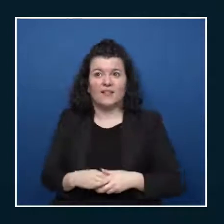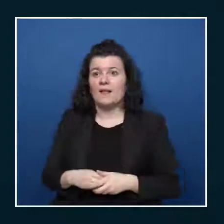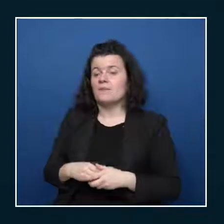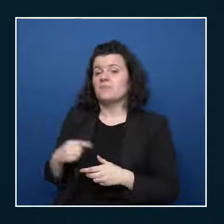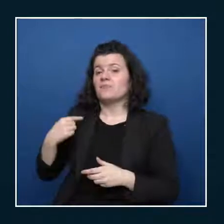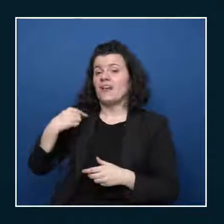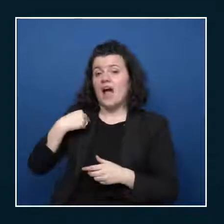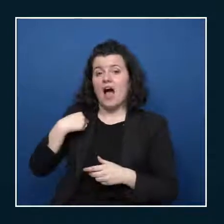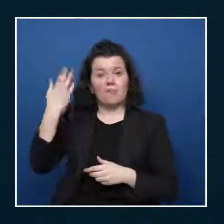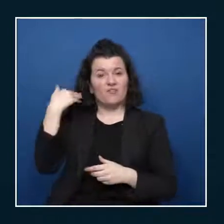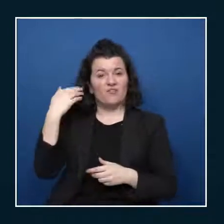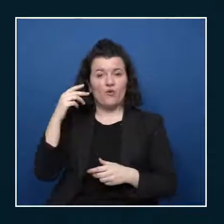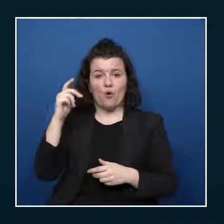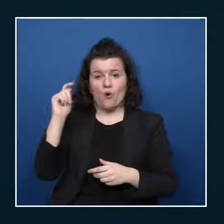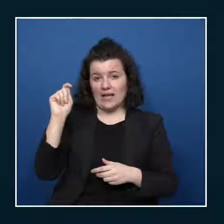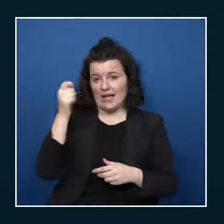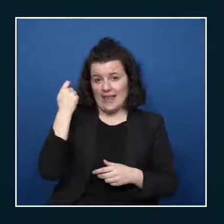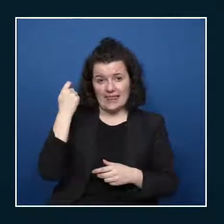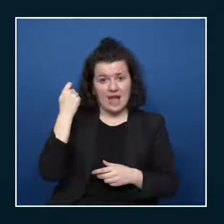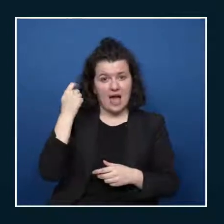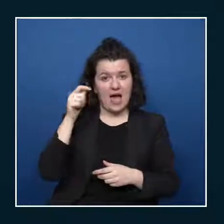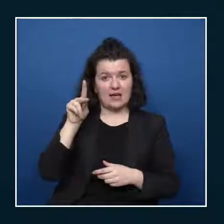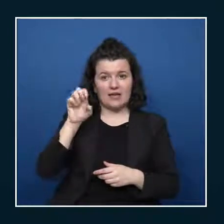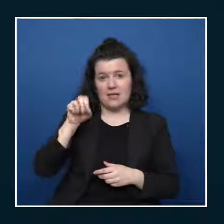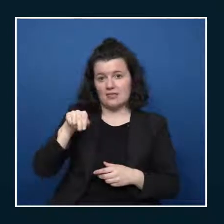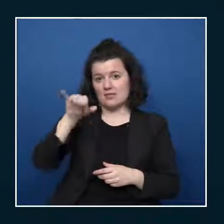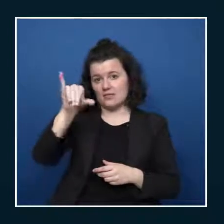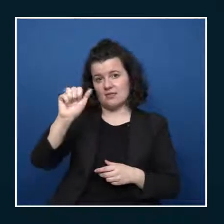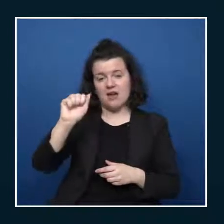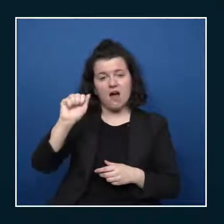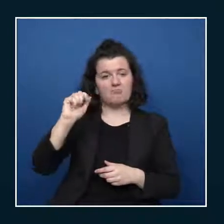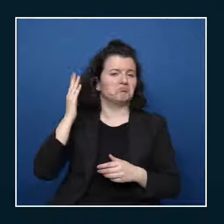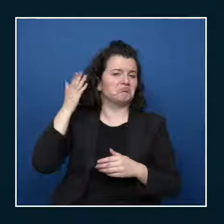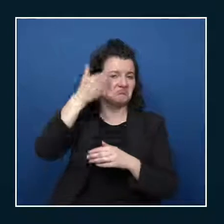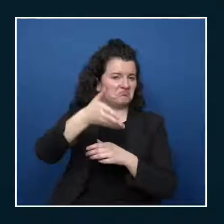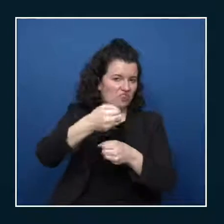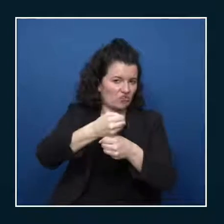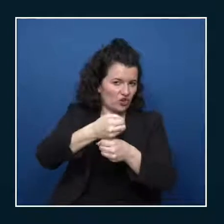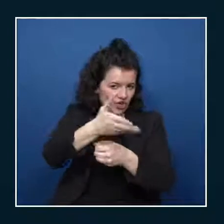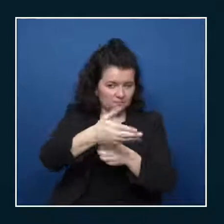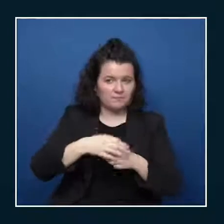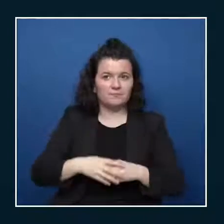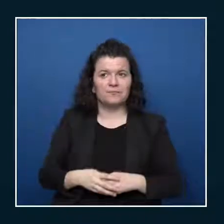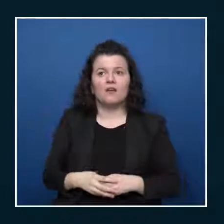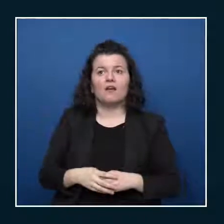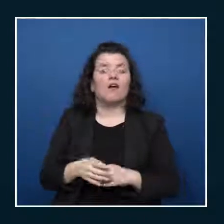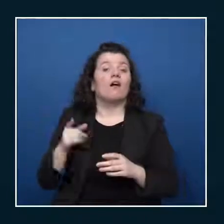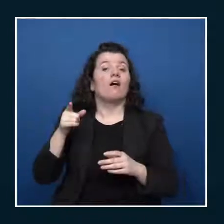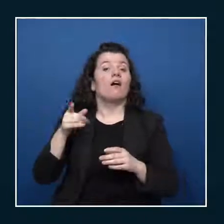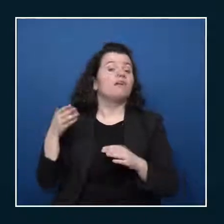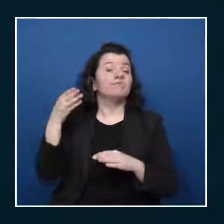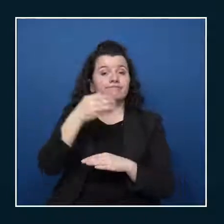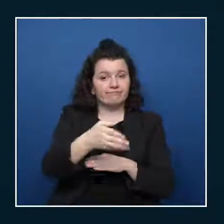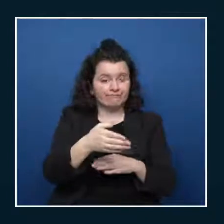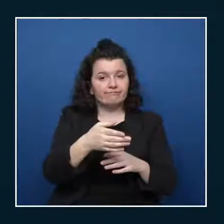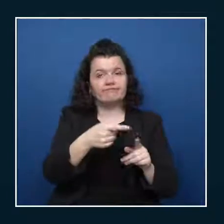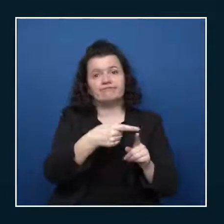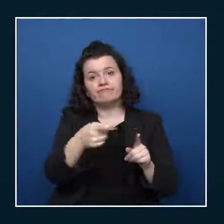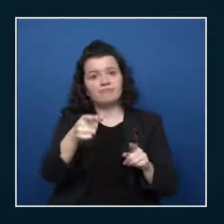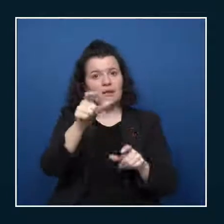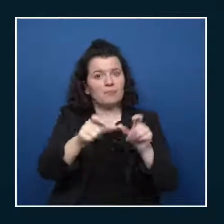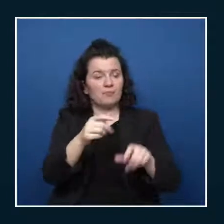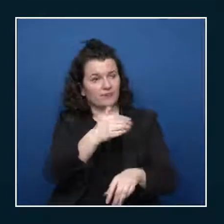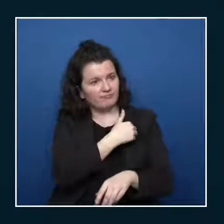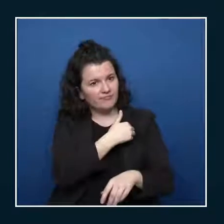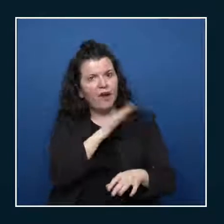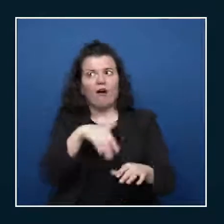in Kenya once on assignment, and the people at the wildlife reserve in Kenya came to us and they were like, "We're so glad you're